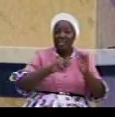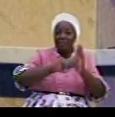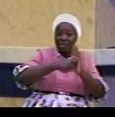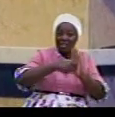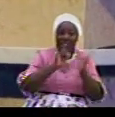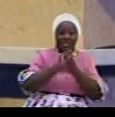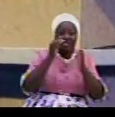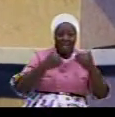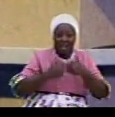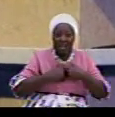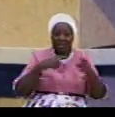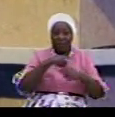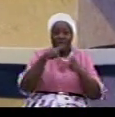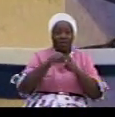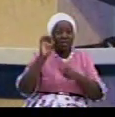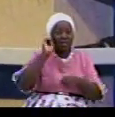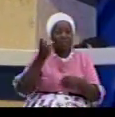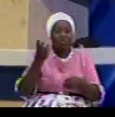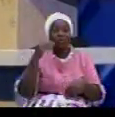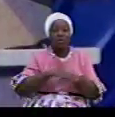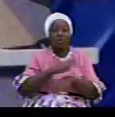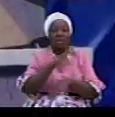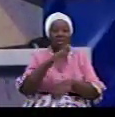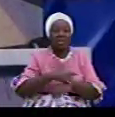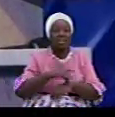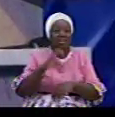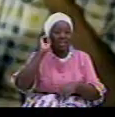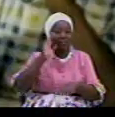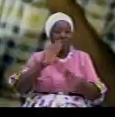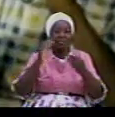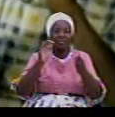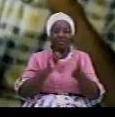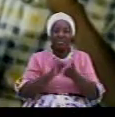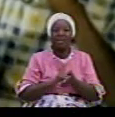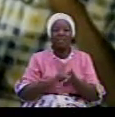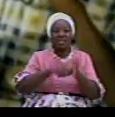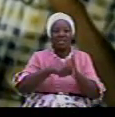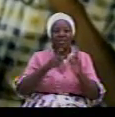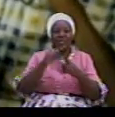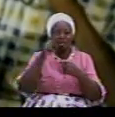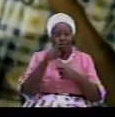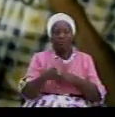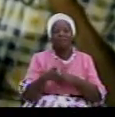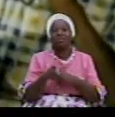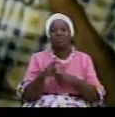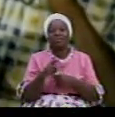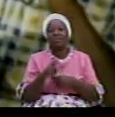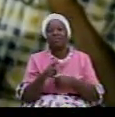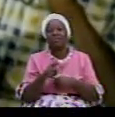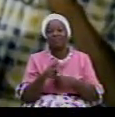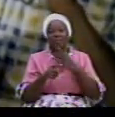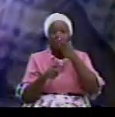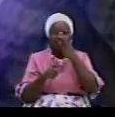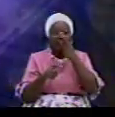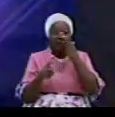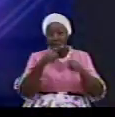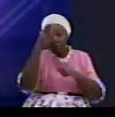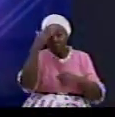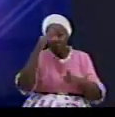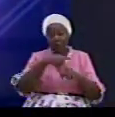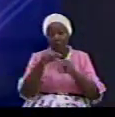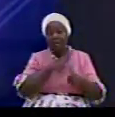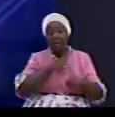earth. He will give that key unto you. You know, when Christ was on earth, he said,